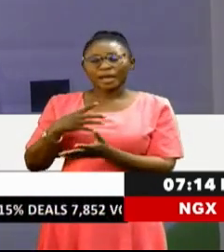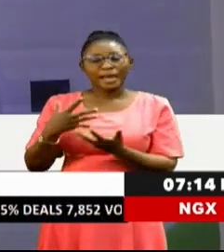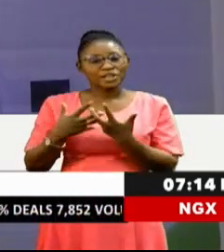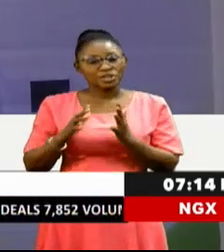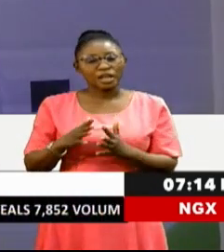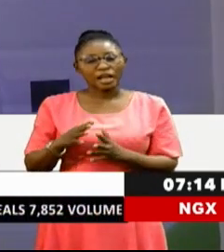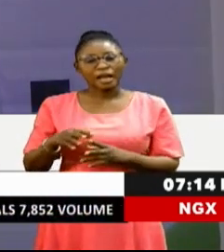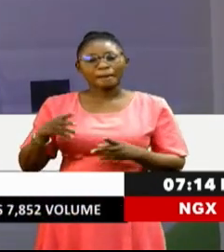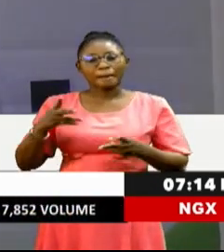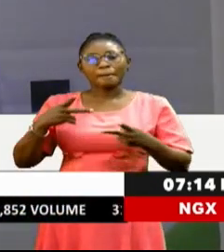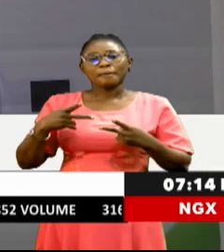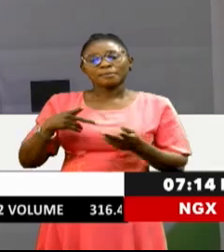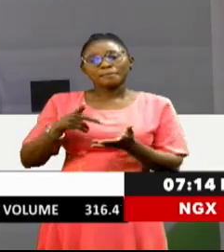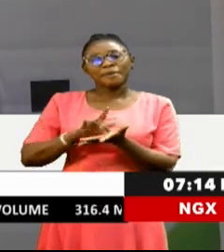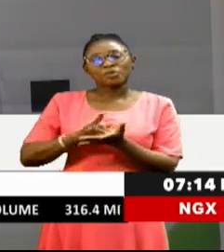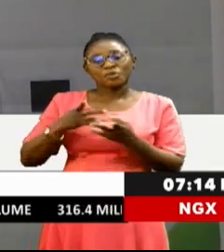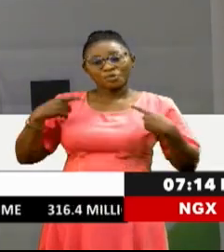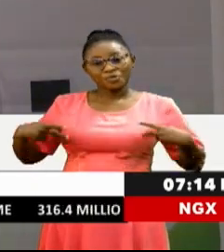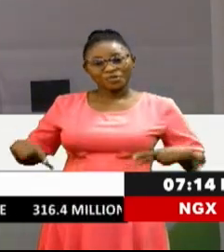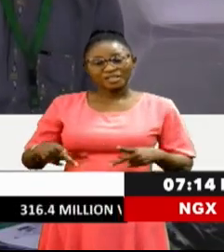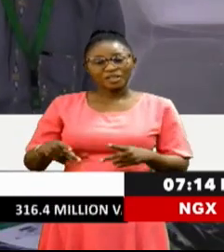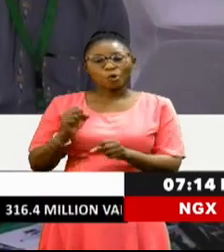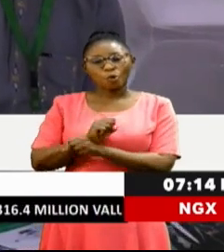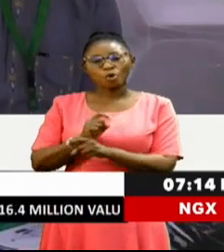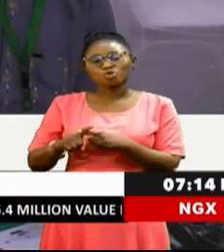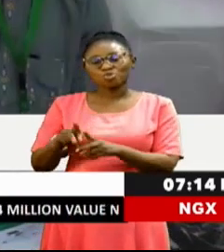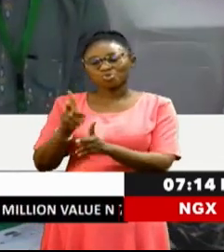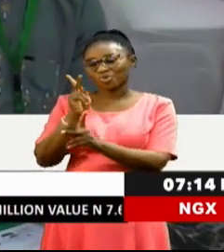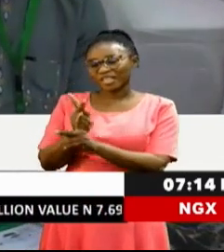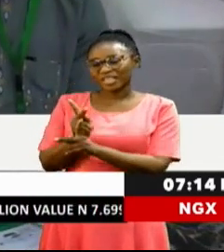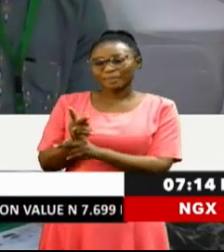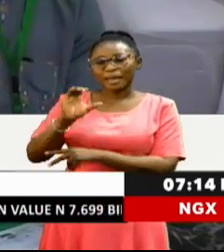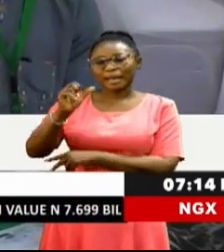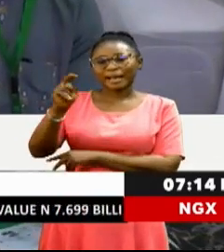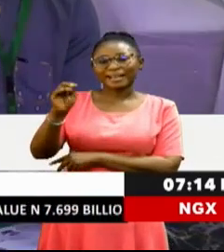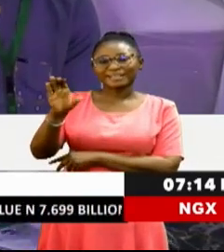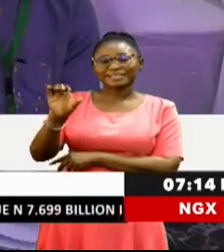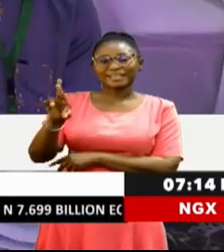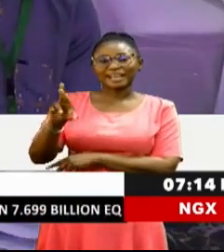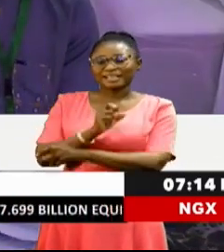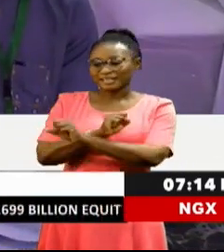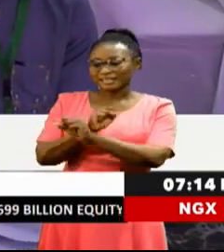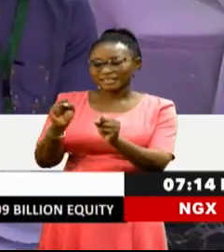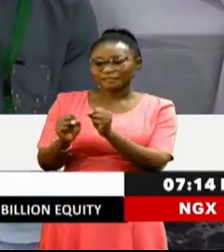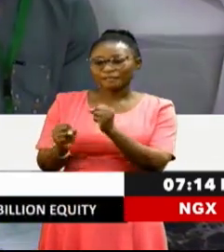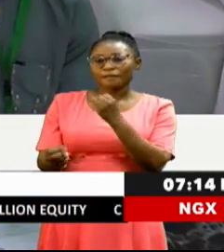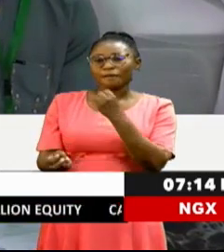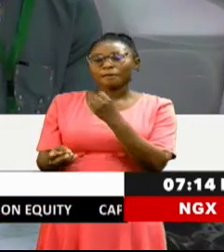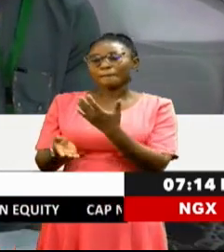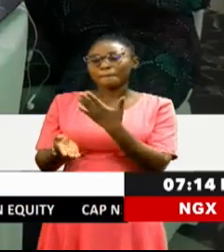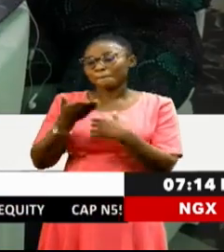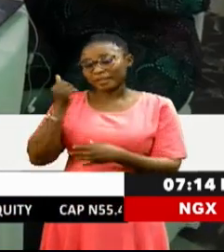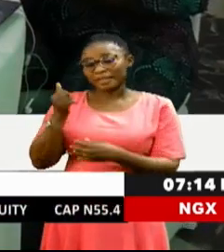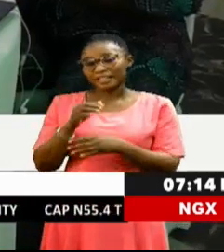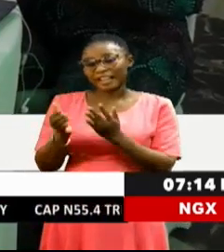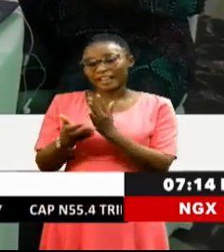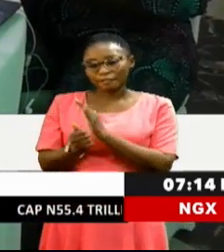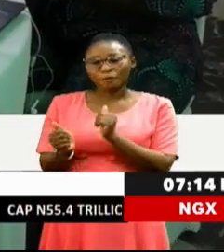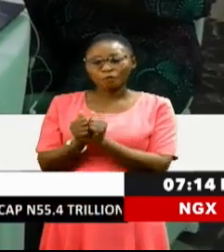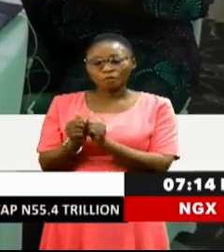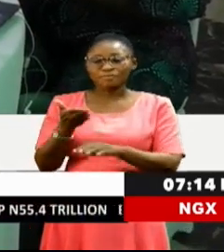physicists work behind the scenes to keep cancer care safe, precise, and efficient. With enhanced